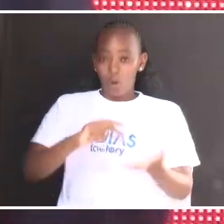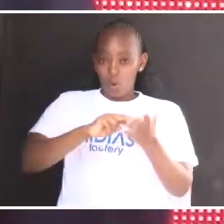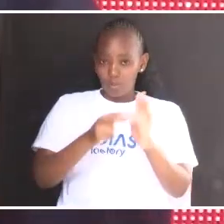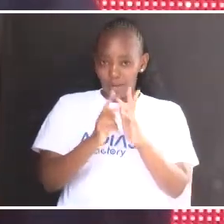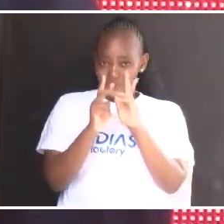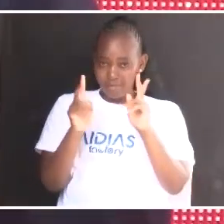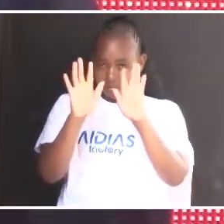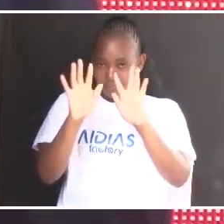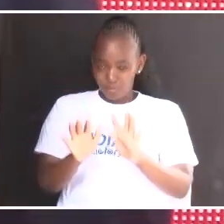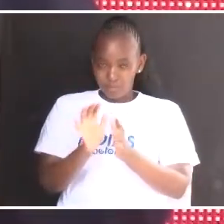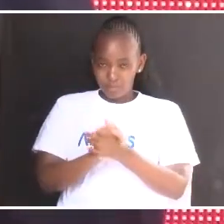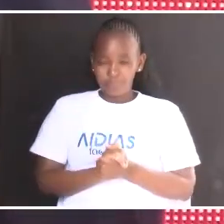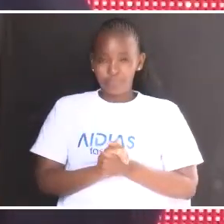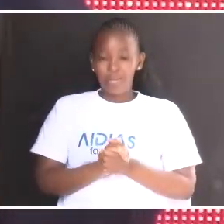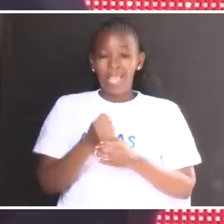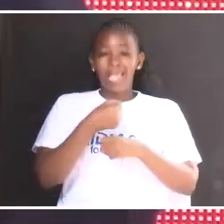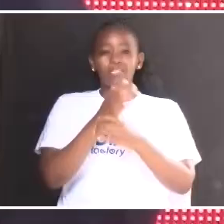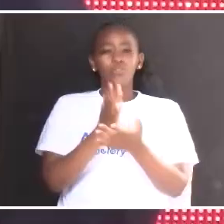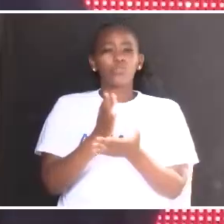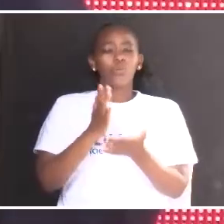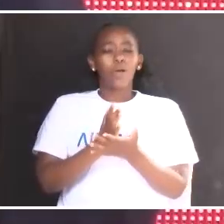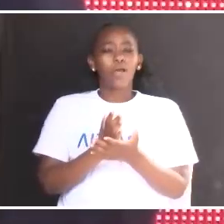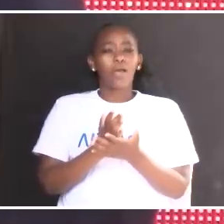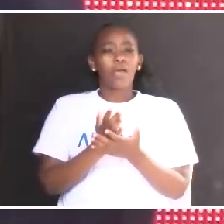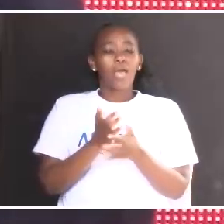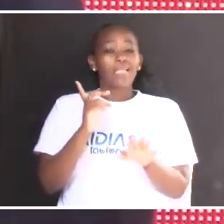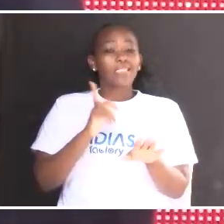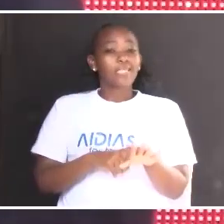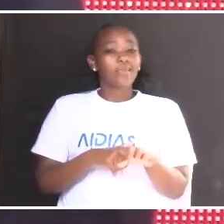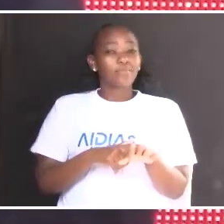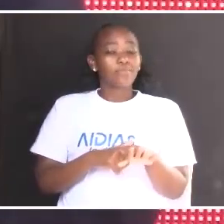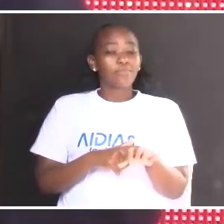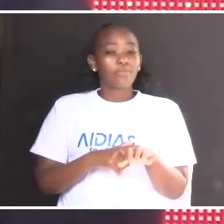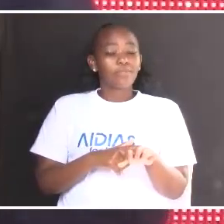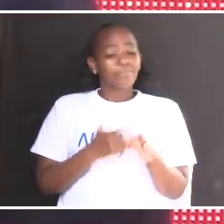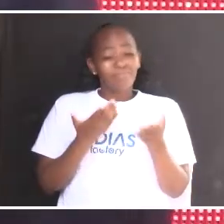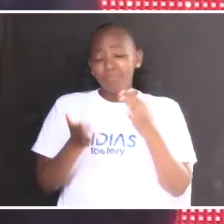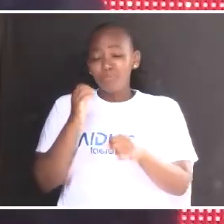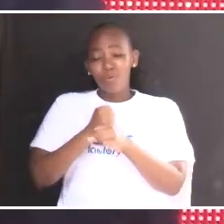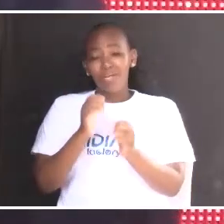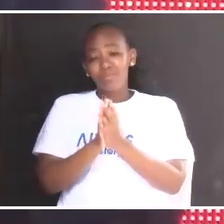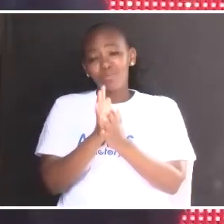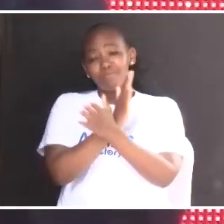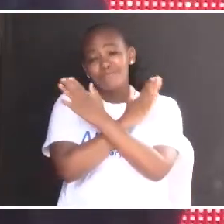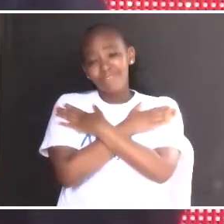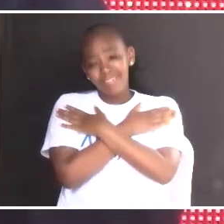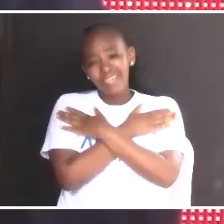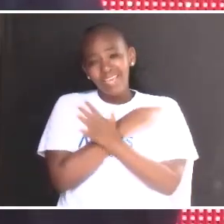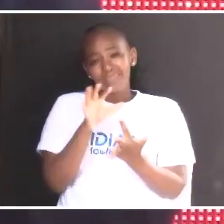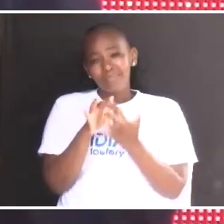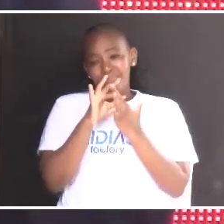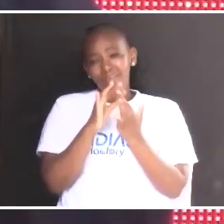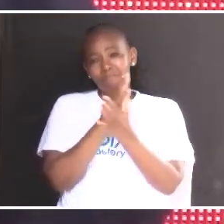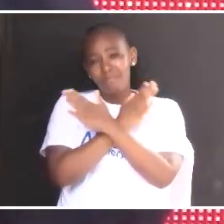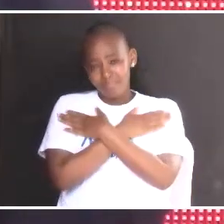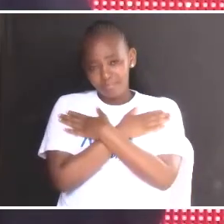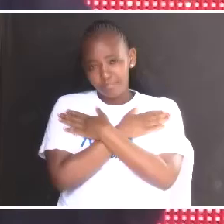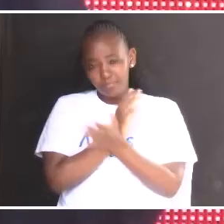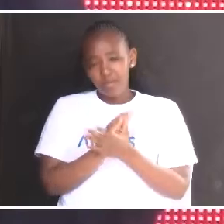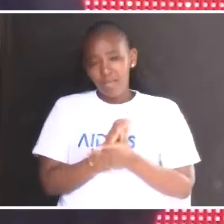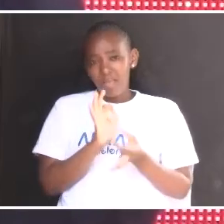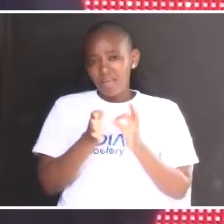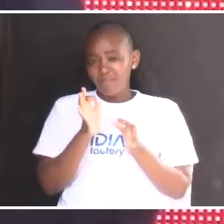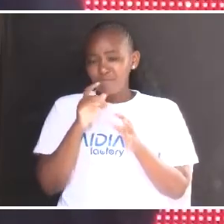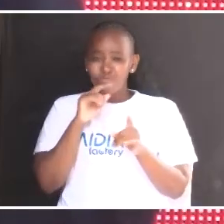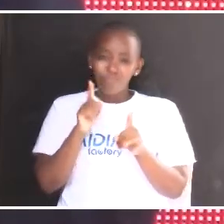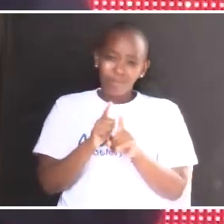very, very important. So ensure penye una engage, hata kama ni rafiki yako, actually, especially if it is your friend, especially if it is your